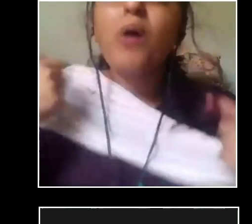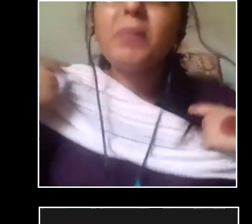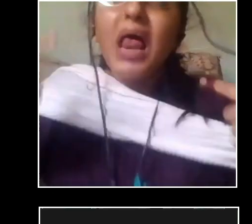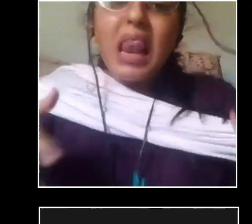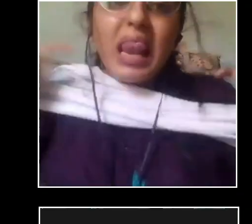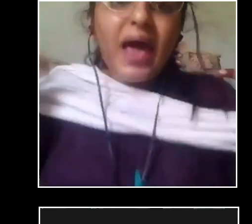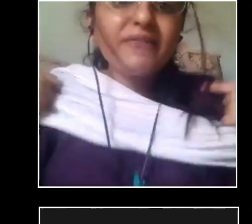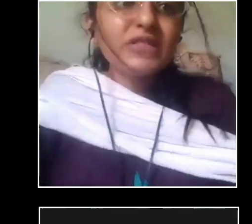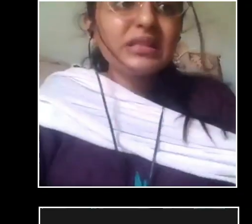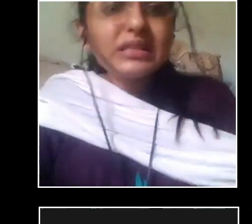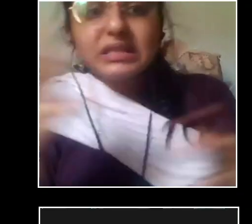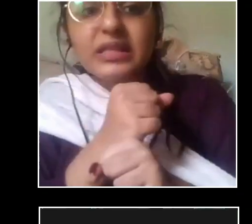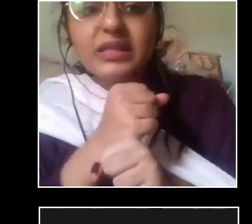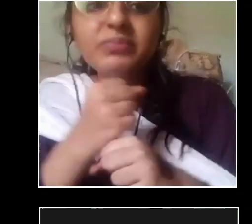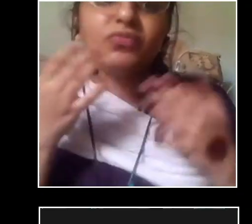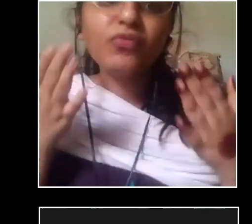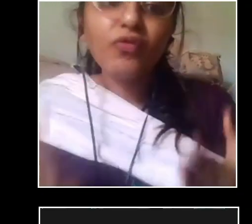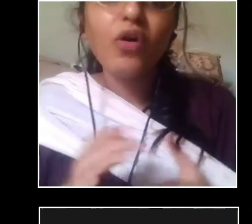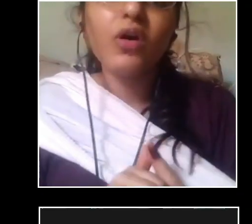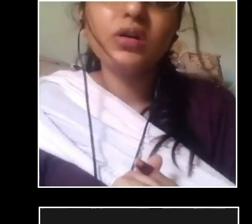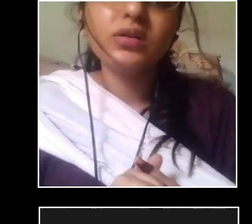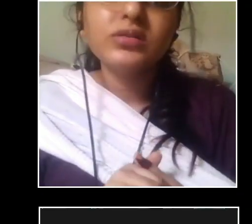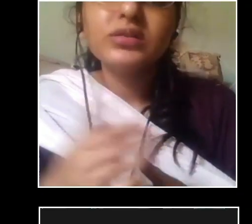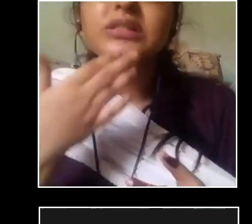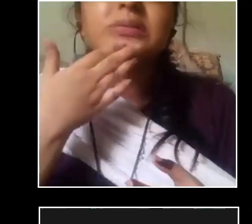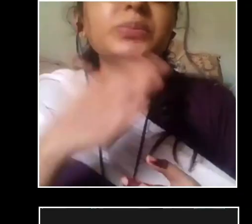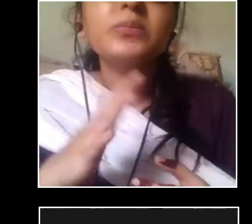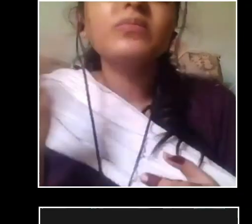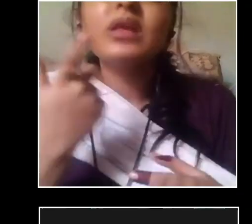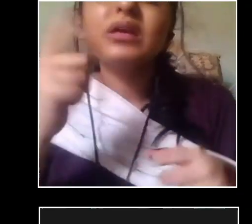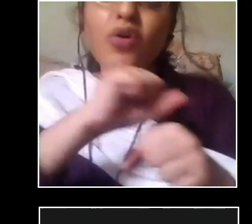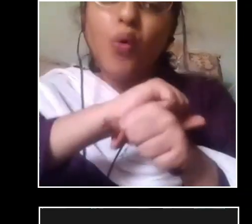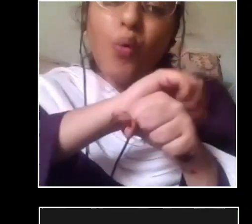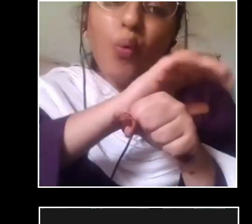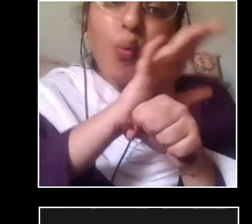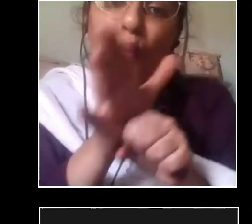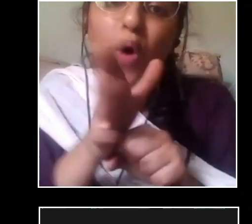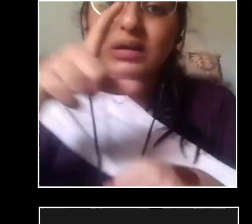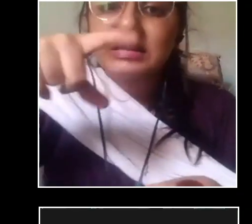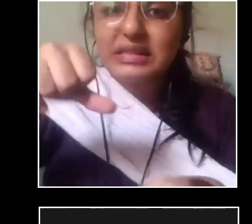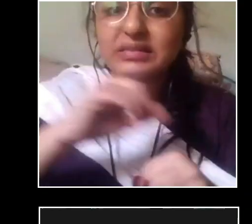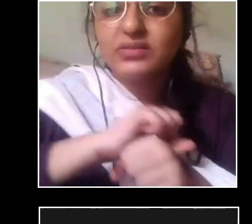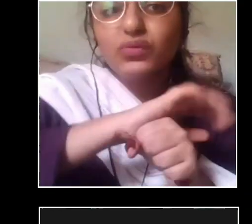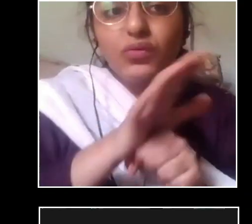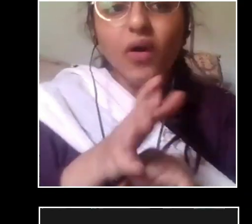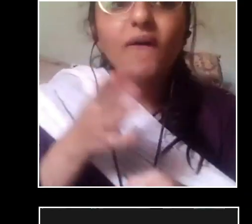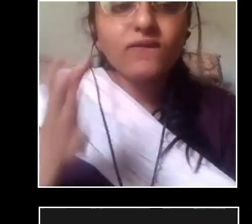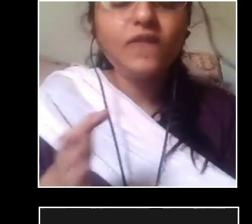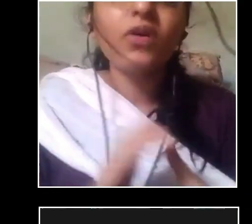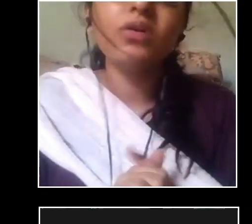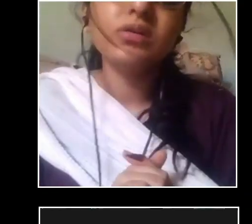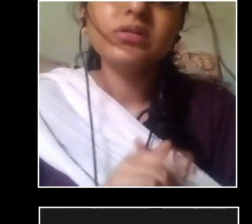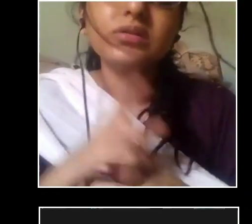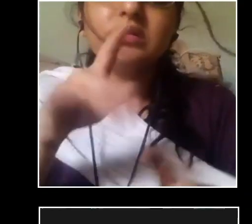And that specifically means the age of COVID-19. This signifies